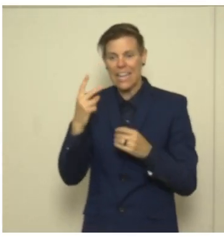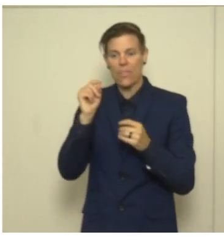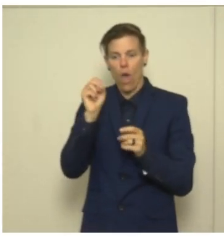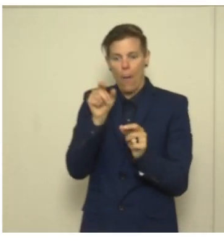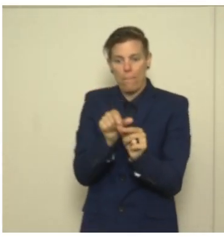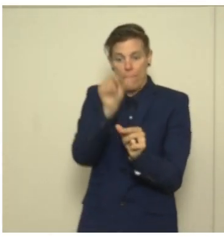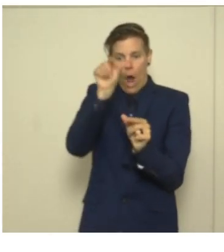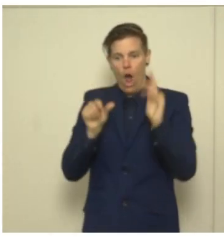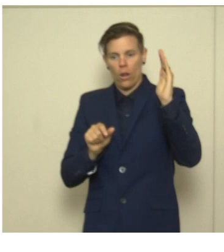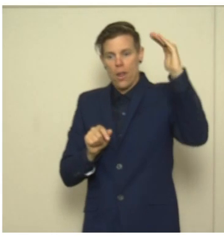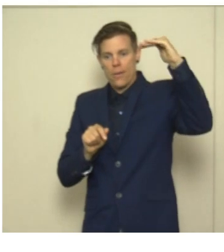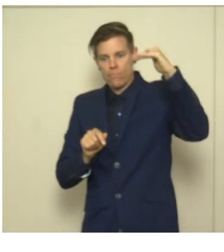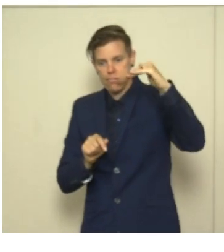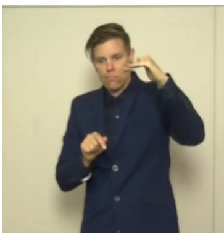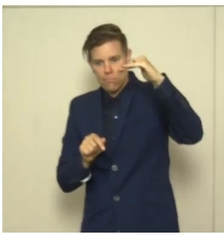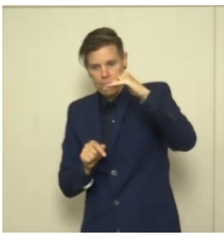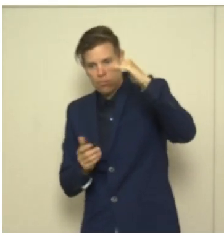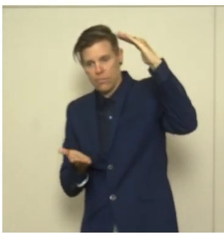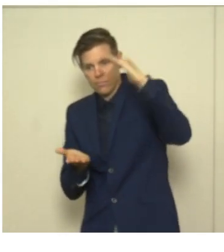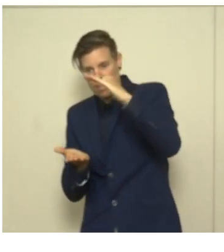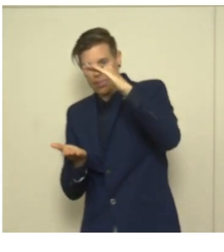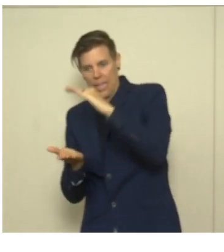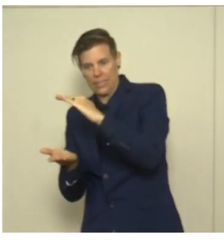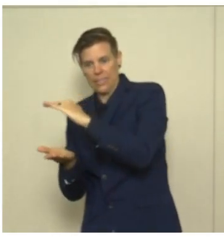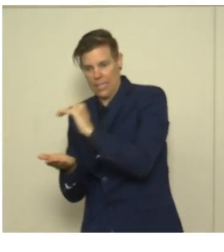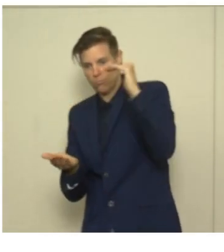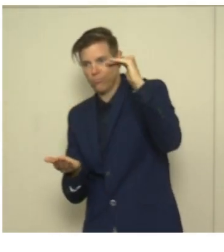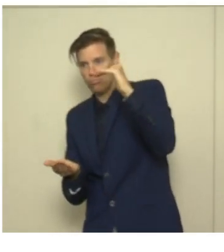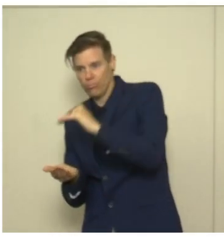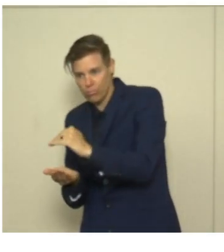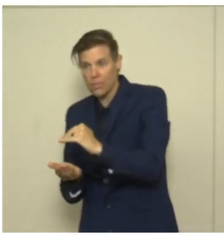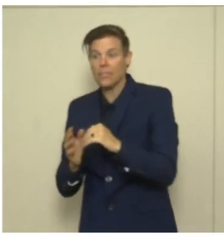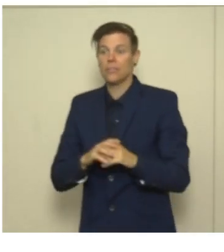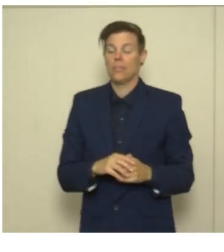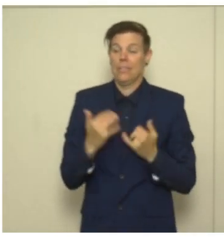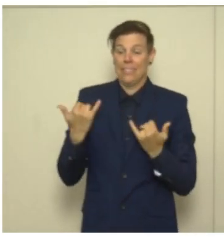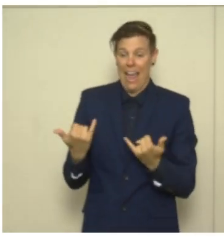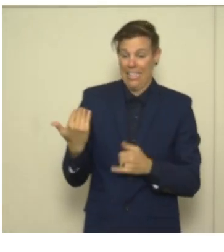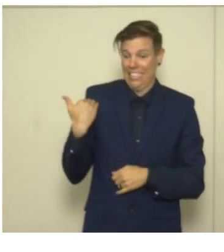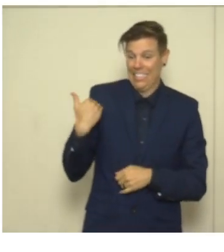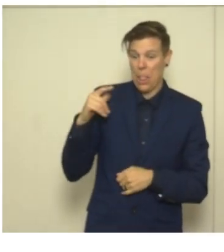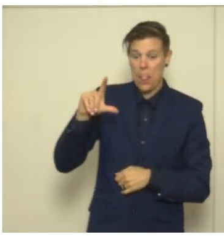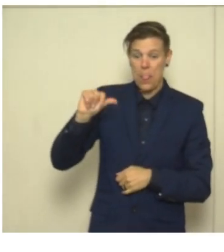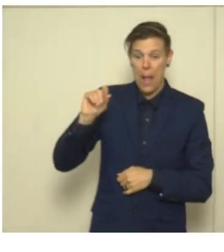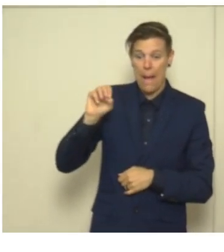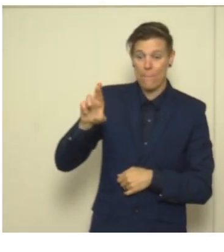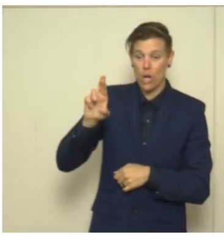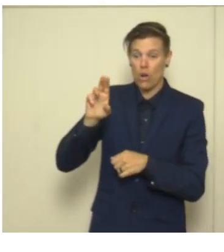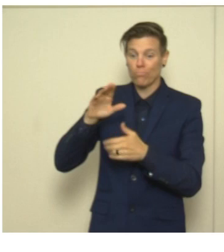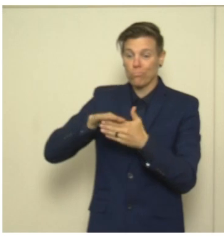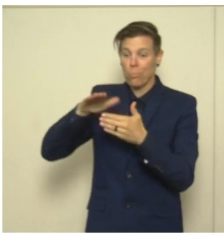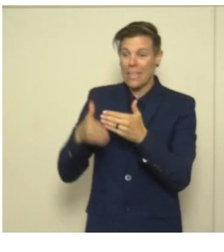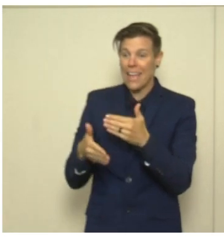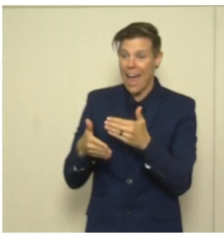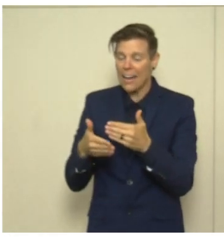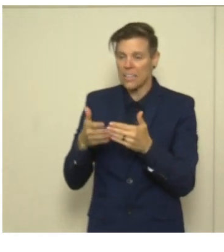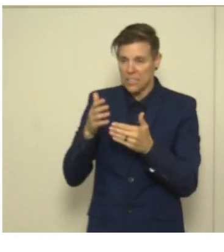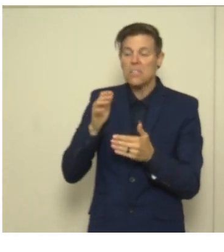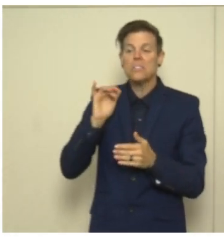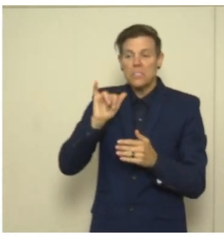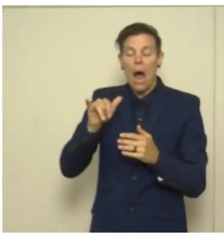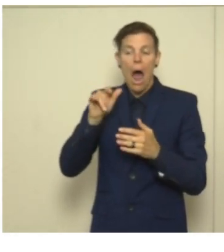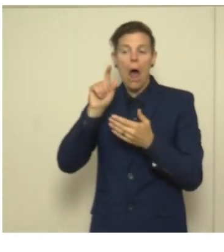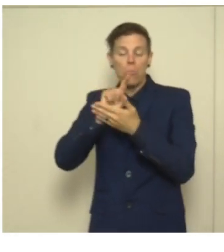right after Labor Day, we're seeing incredible successes. September 7th through the 13th, you know, we're just